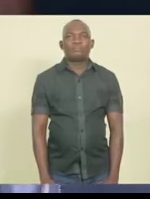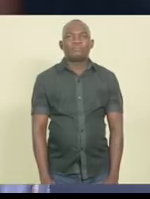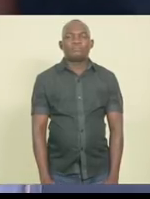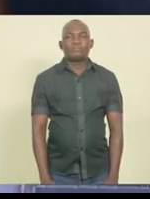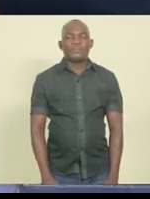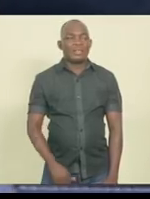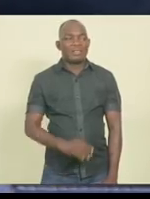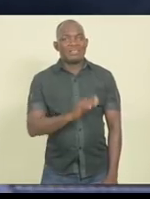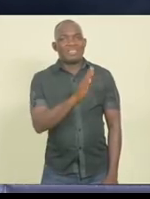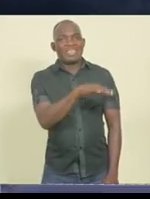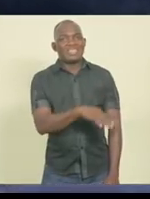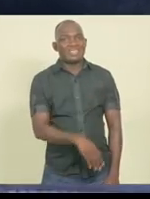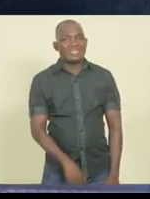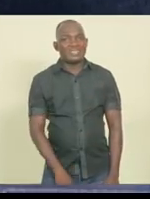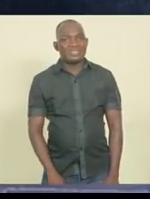Hey.